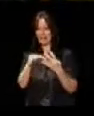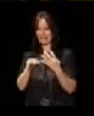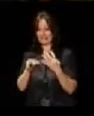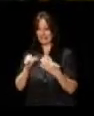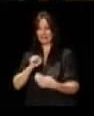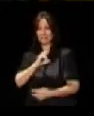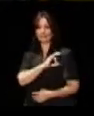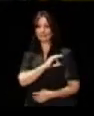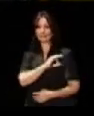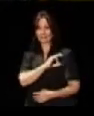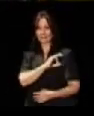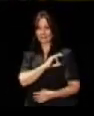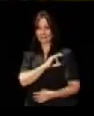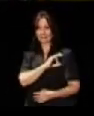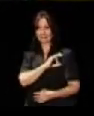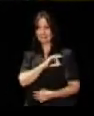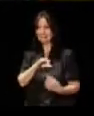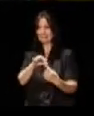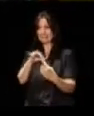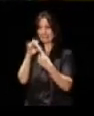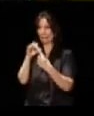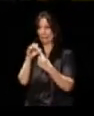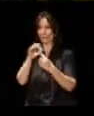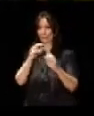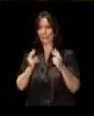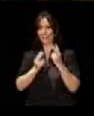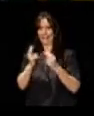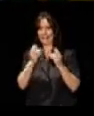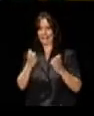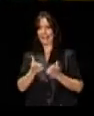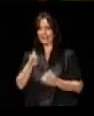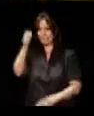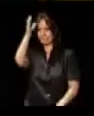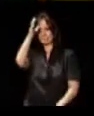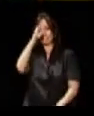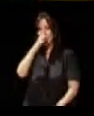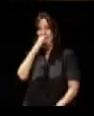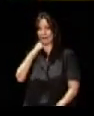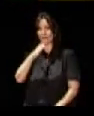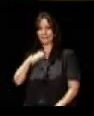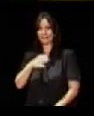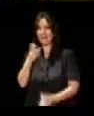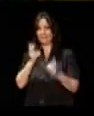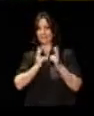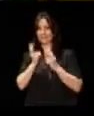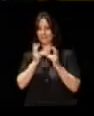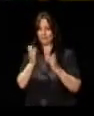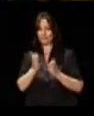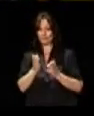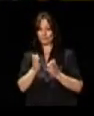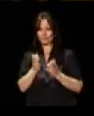officials, distinguished guests, parents, and visitors, I bring